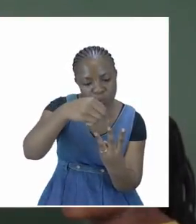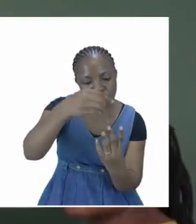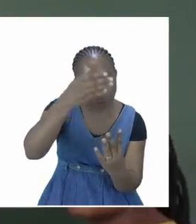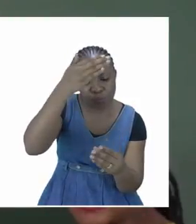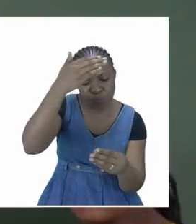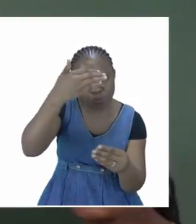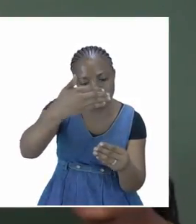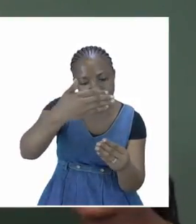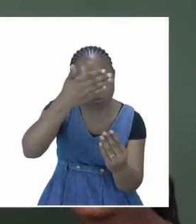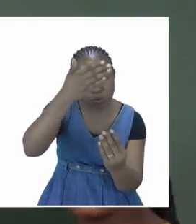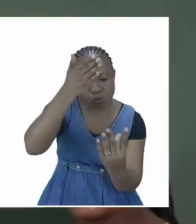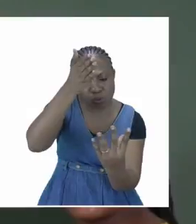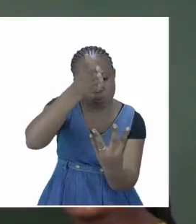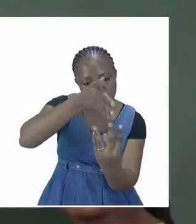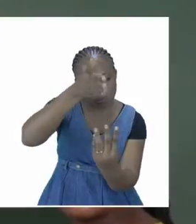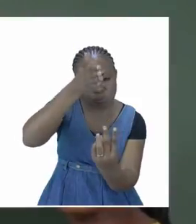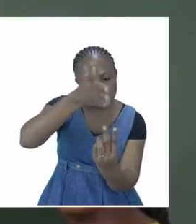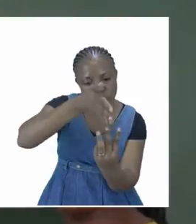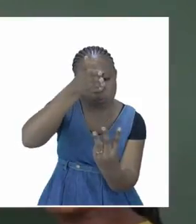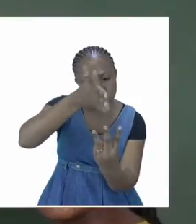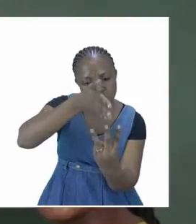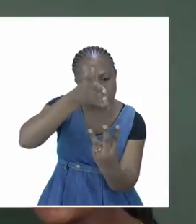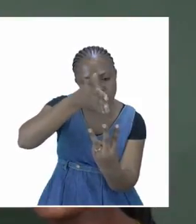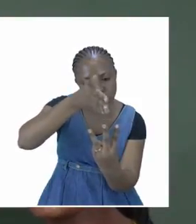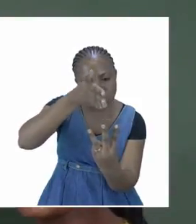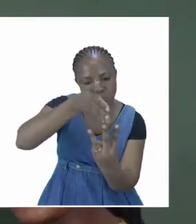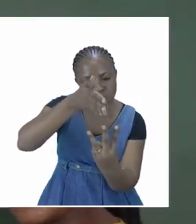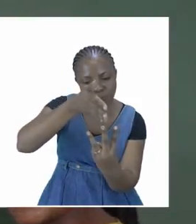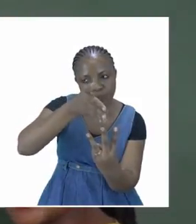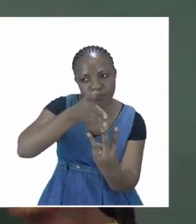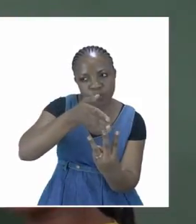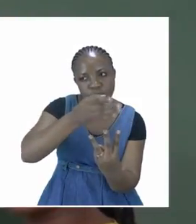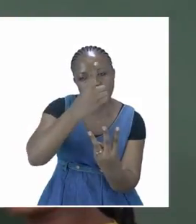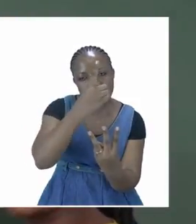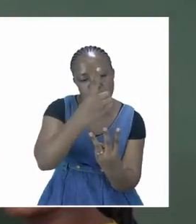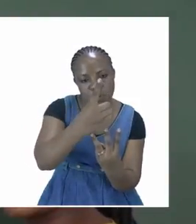134. So our answer is going to be